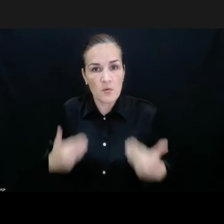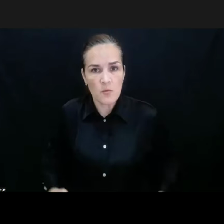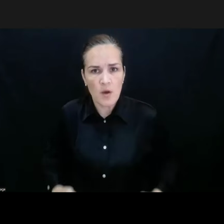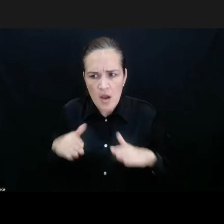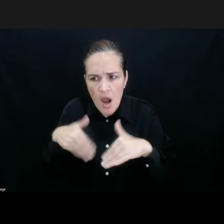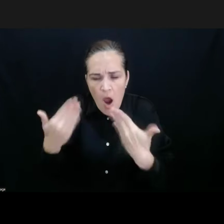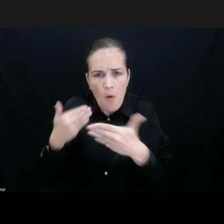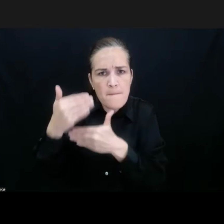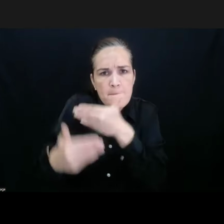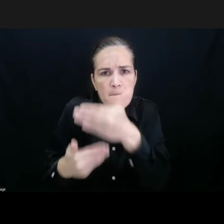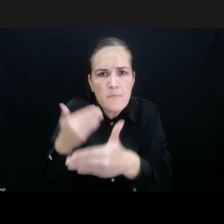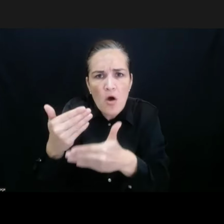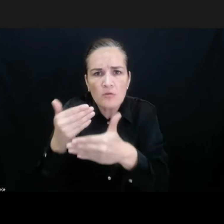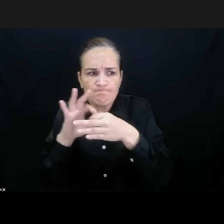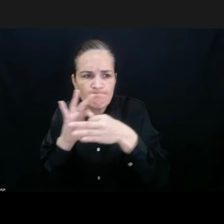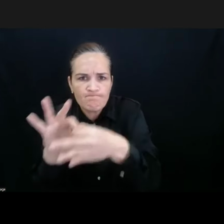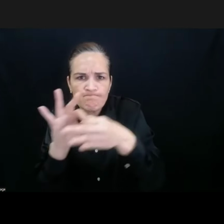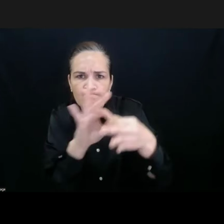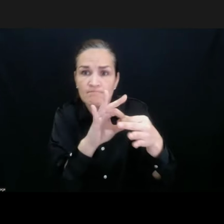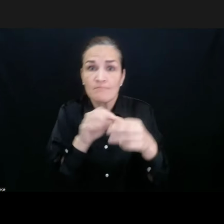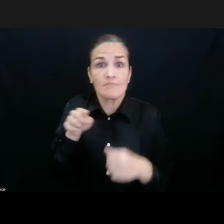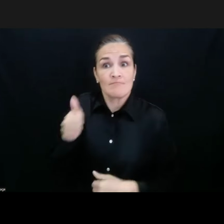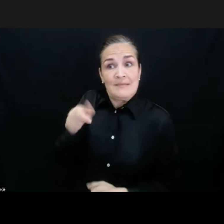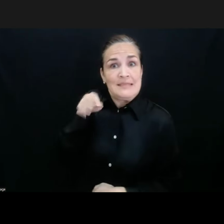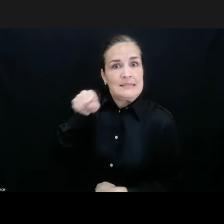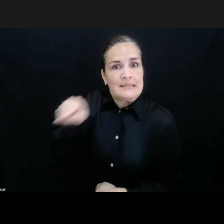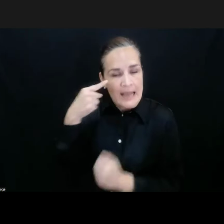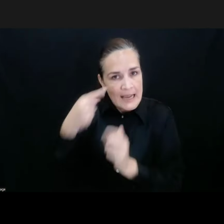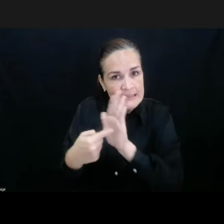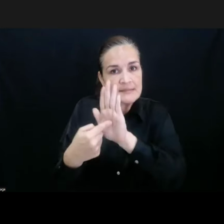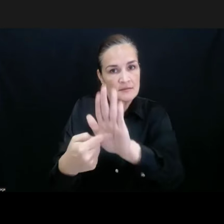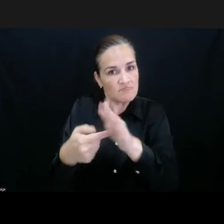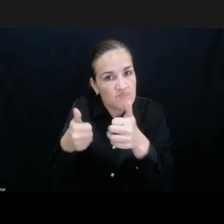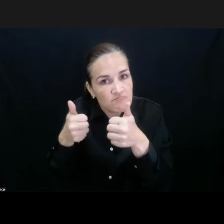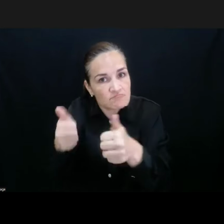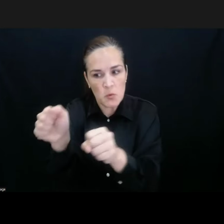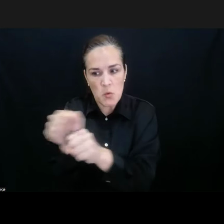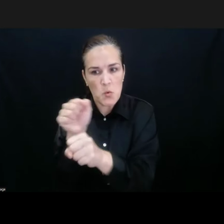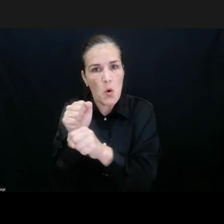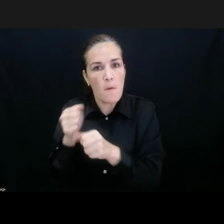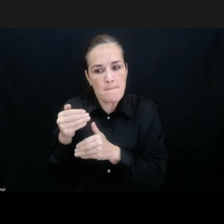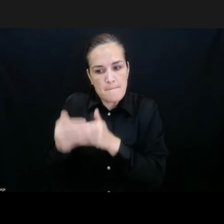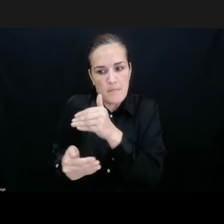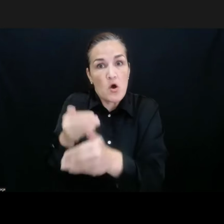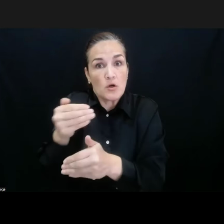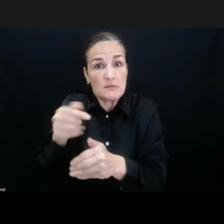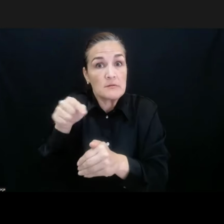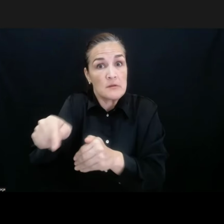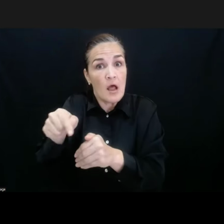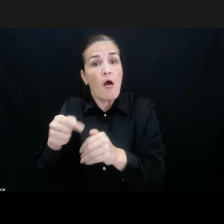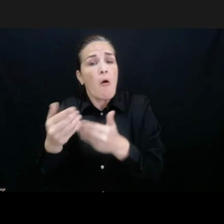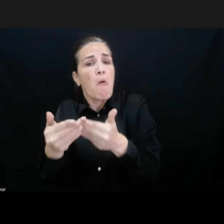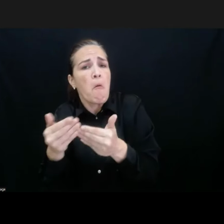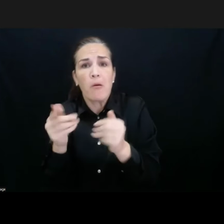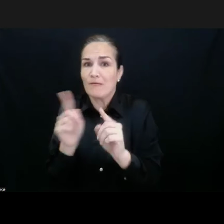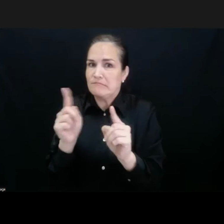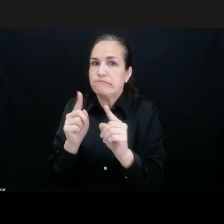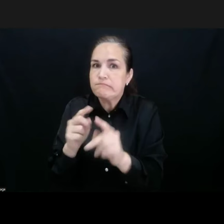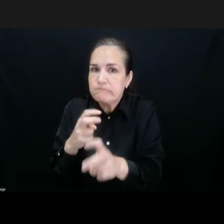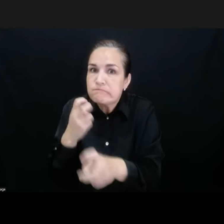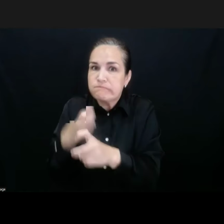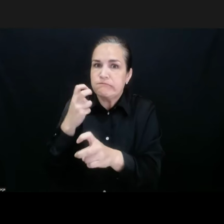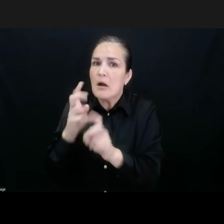complex processes should be actually managed. And if you would ask me to share with you what was, let's